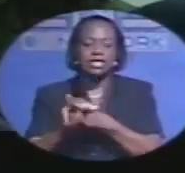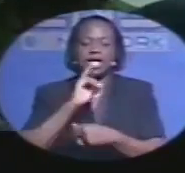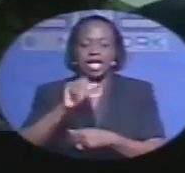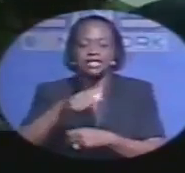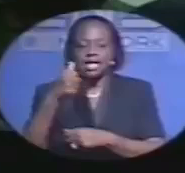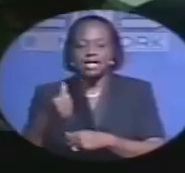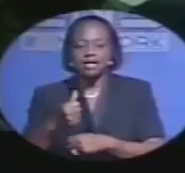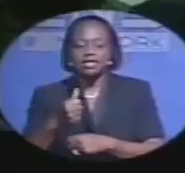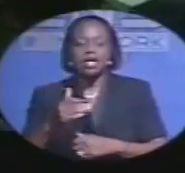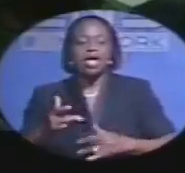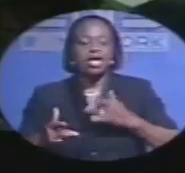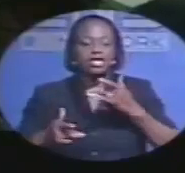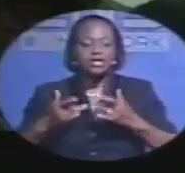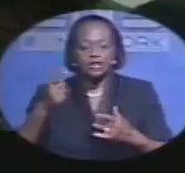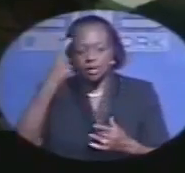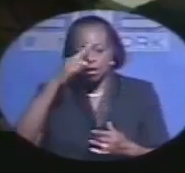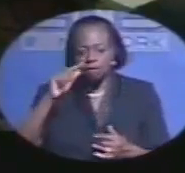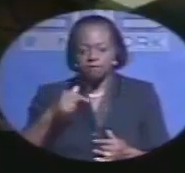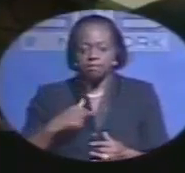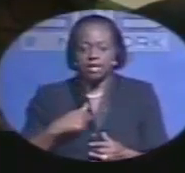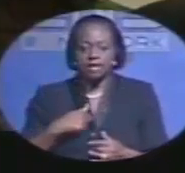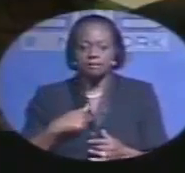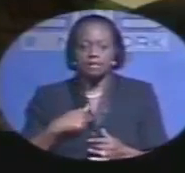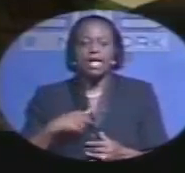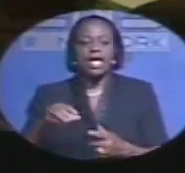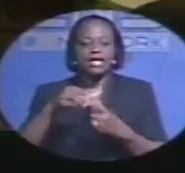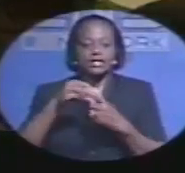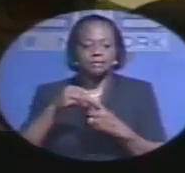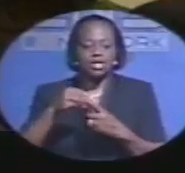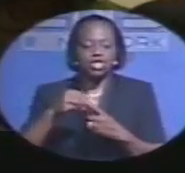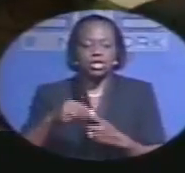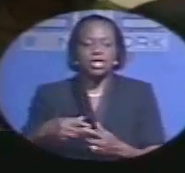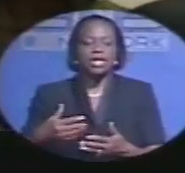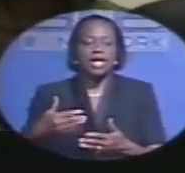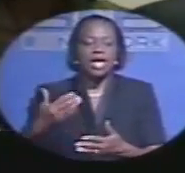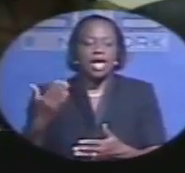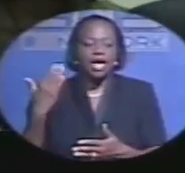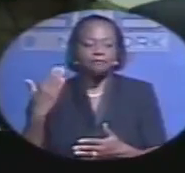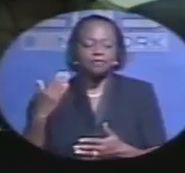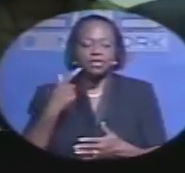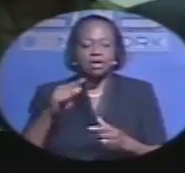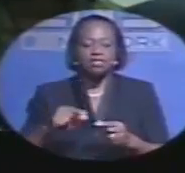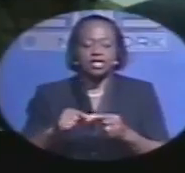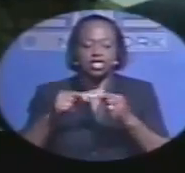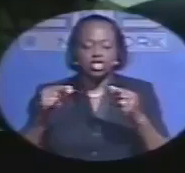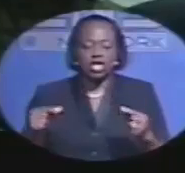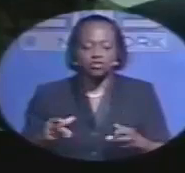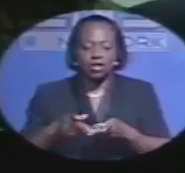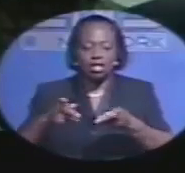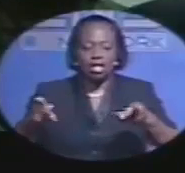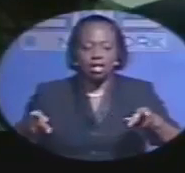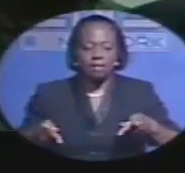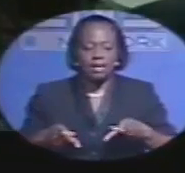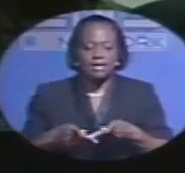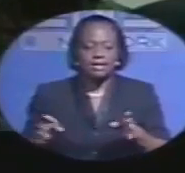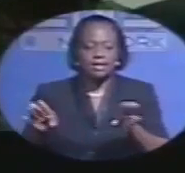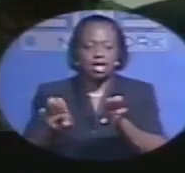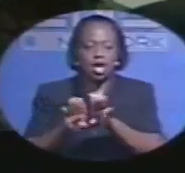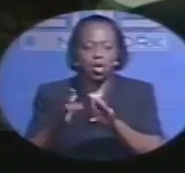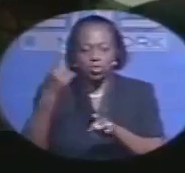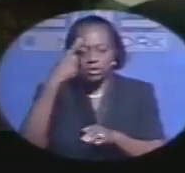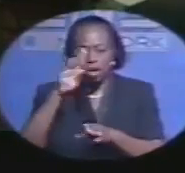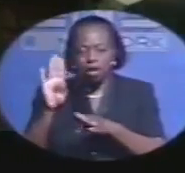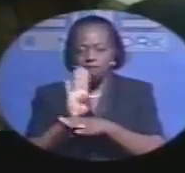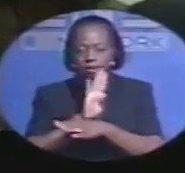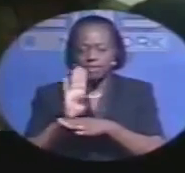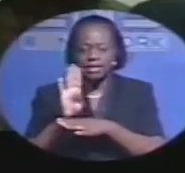concern for me, particularly after the general places are closed for